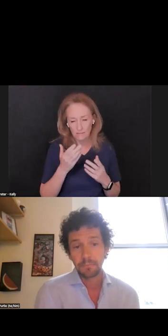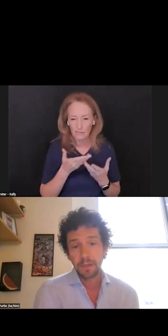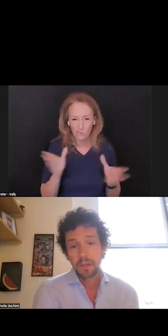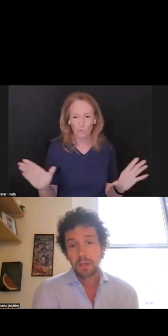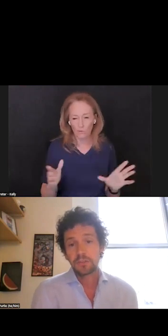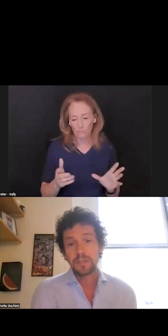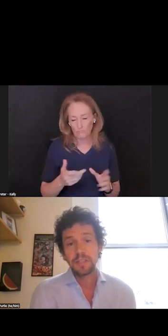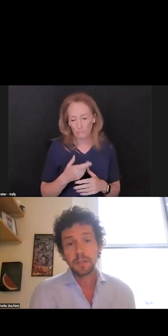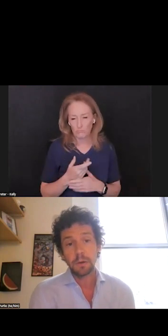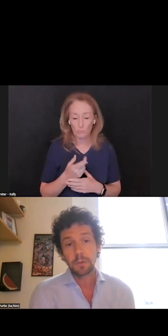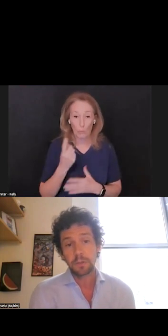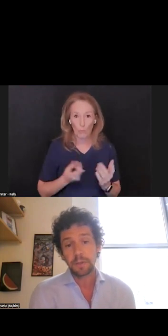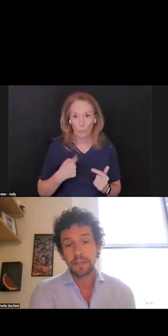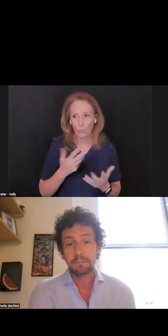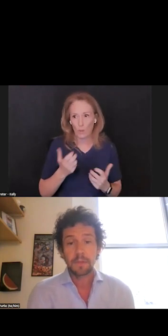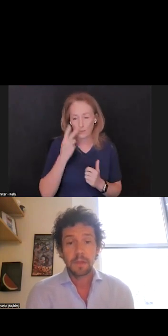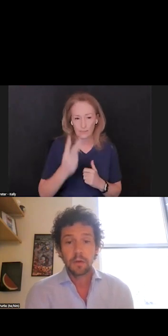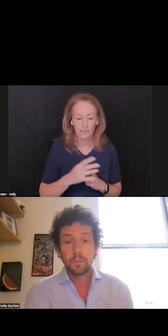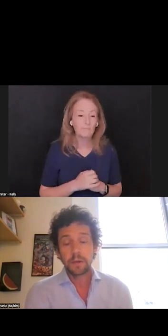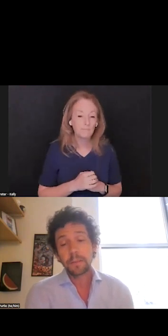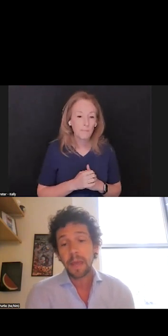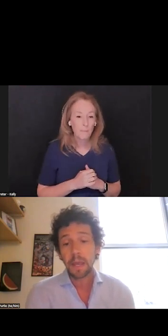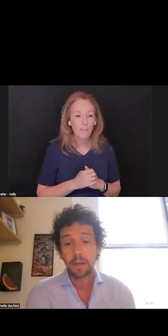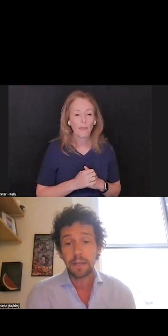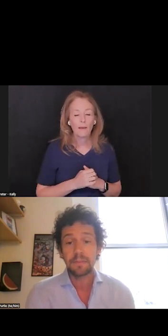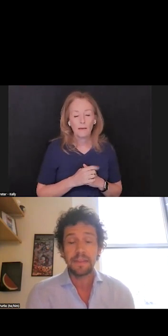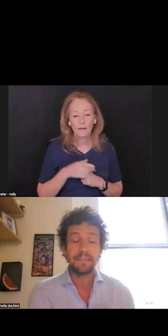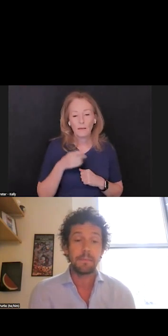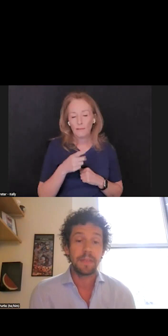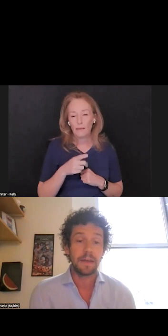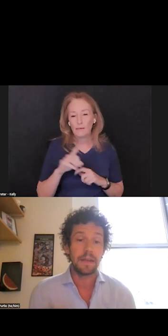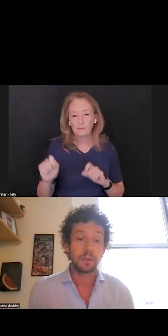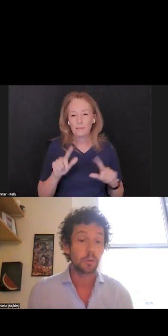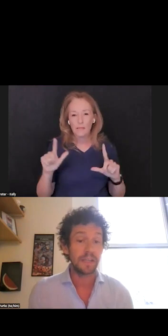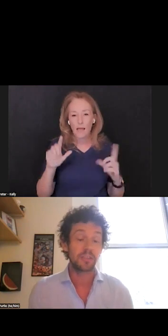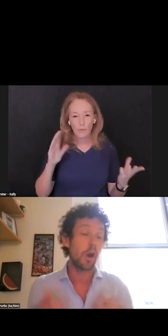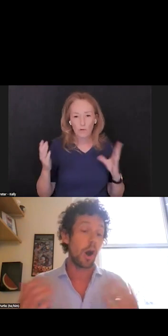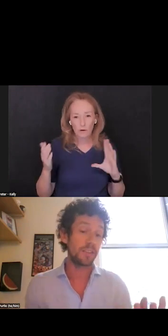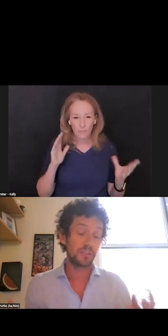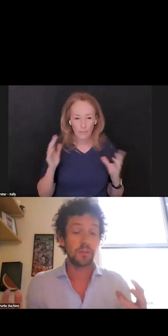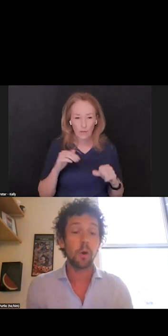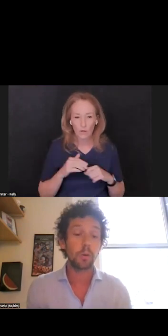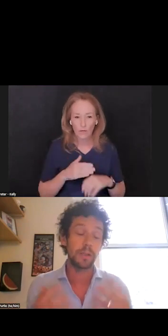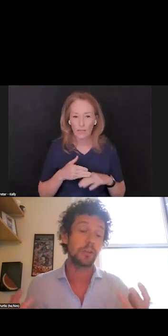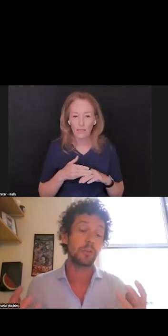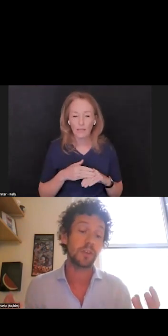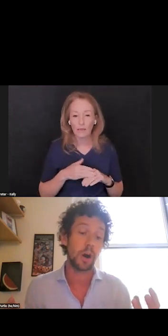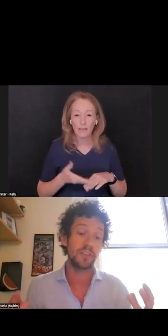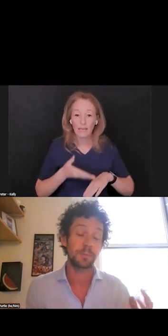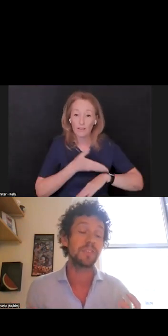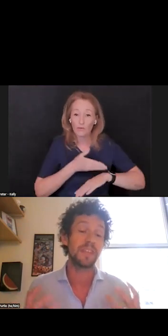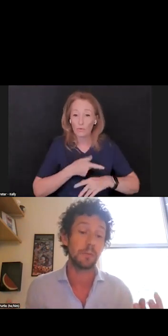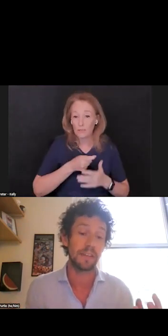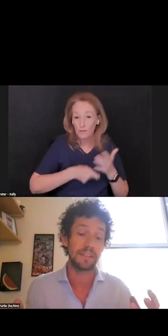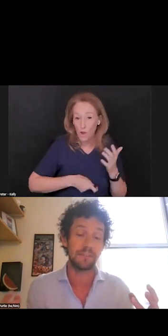slide. So here what we're doing, we are comparing the increased cost, the total increased